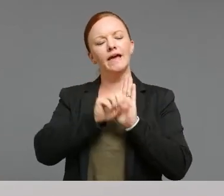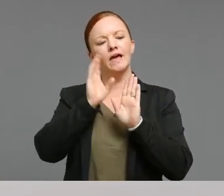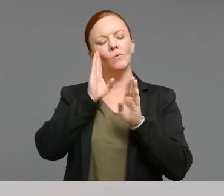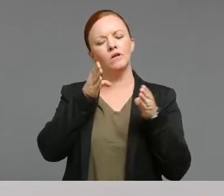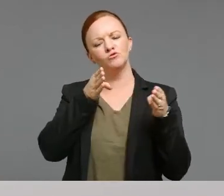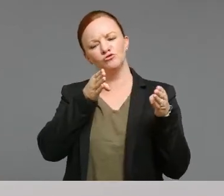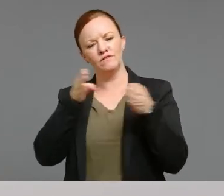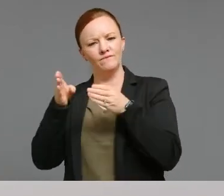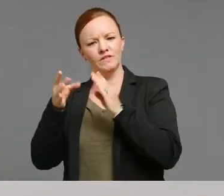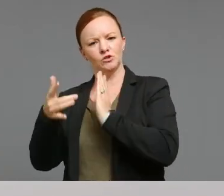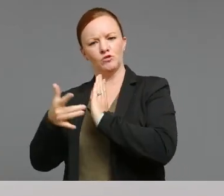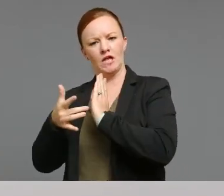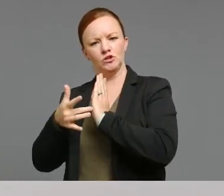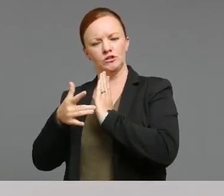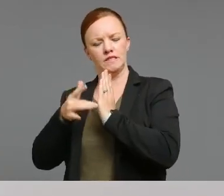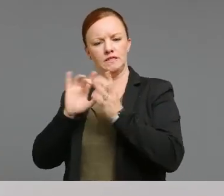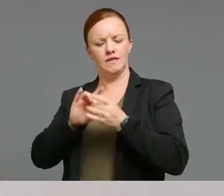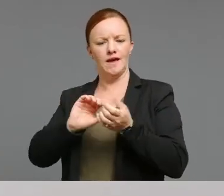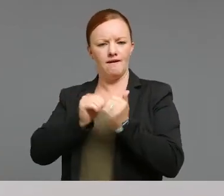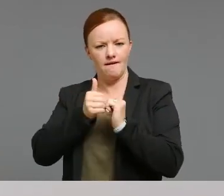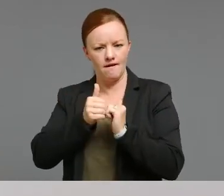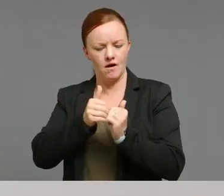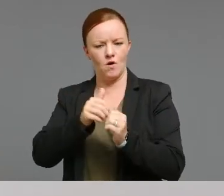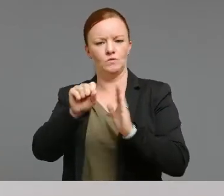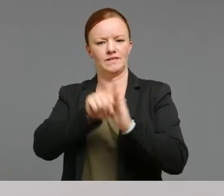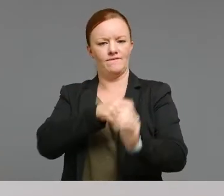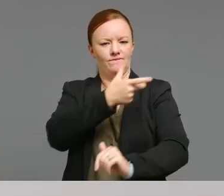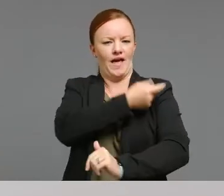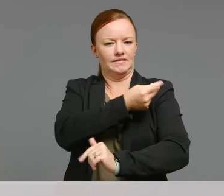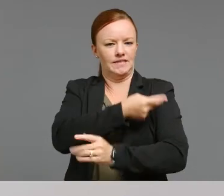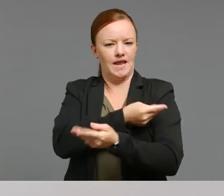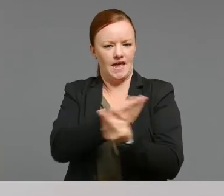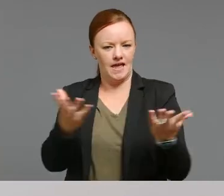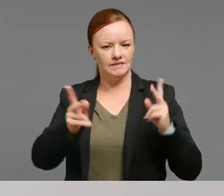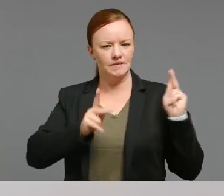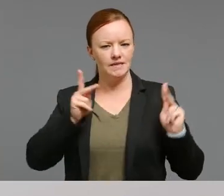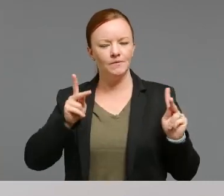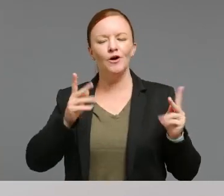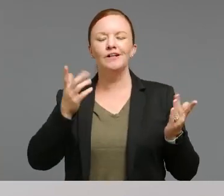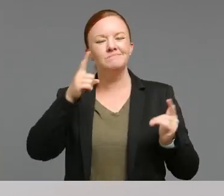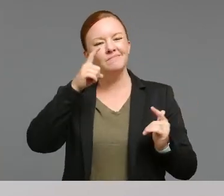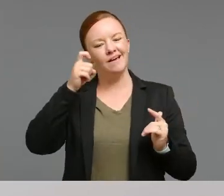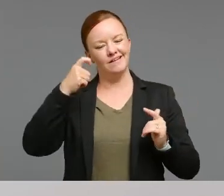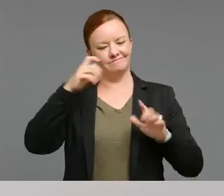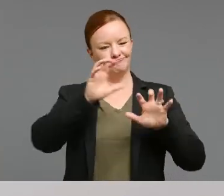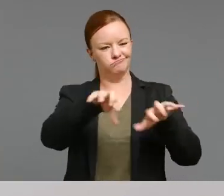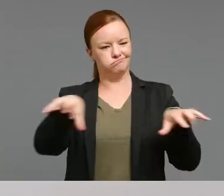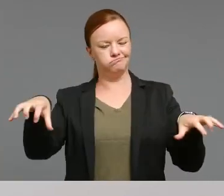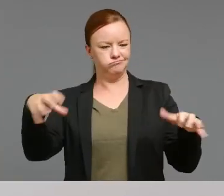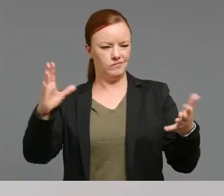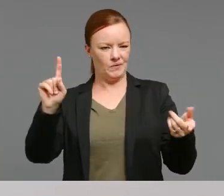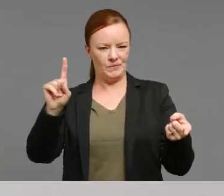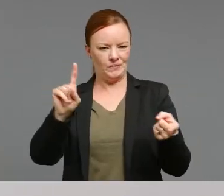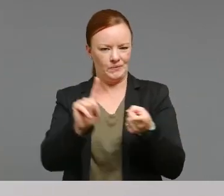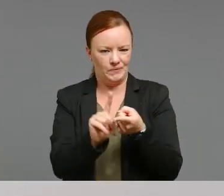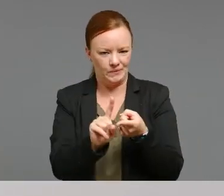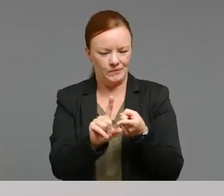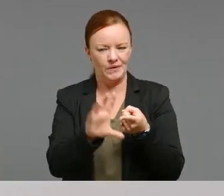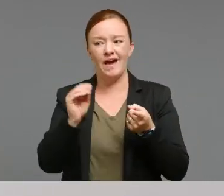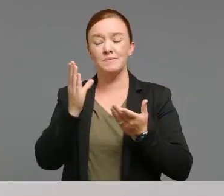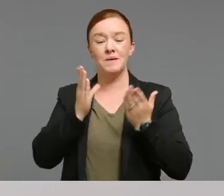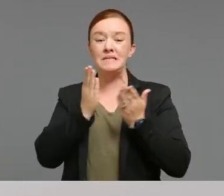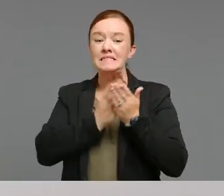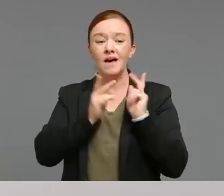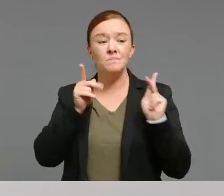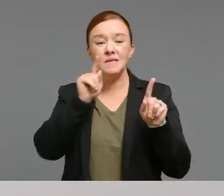the population, given that there's been a decline and maybe there's populations that you aren't getting? Yeah, so